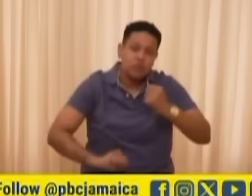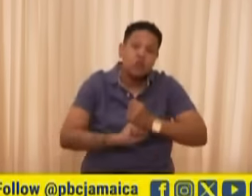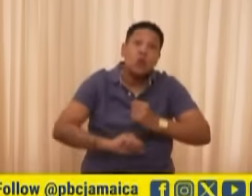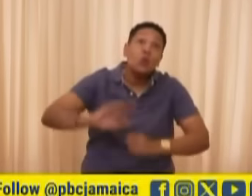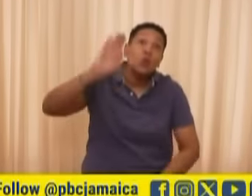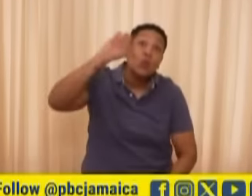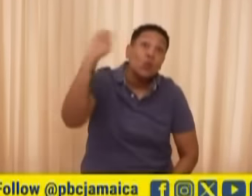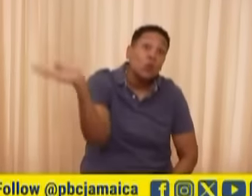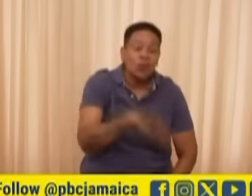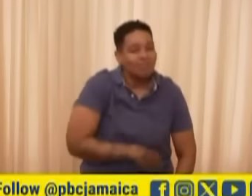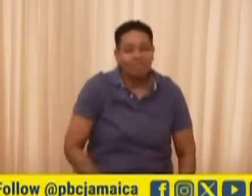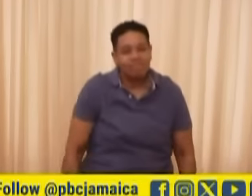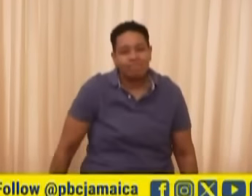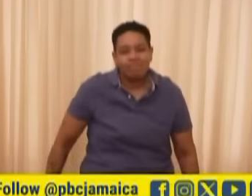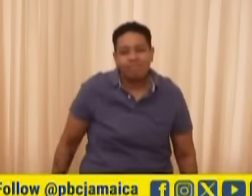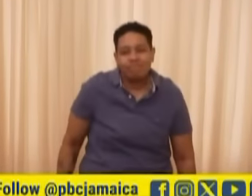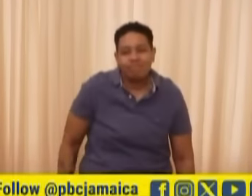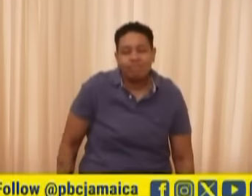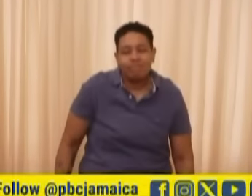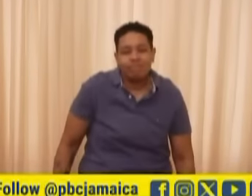every case.